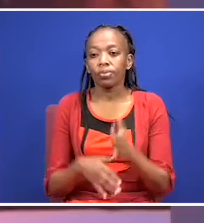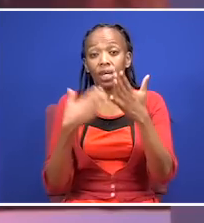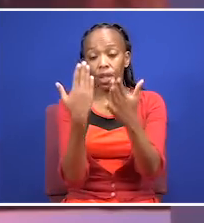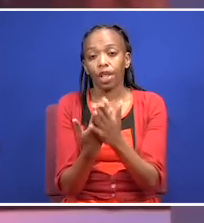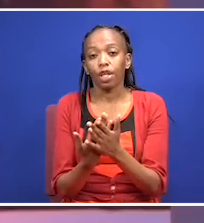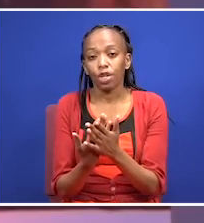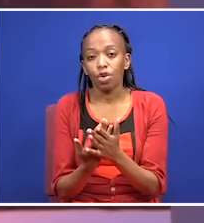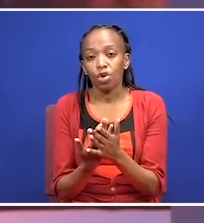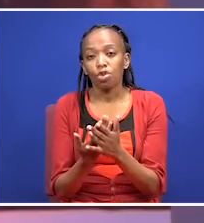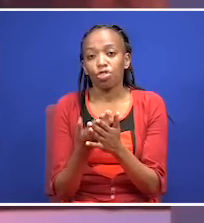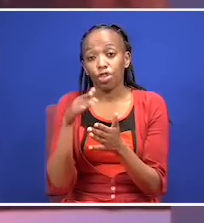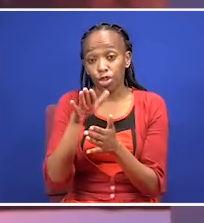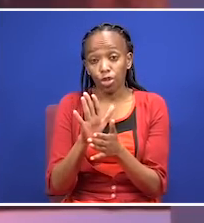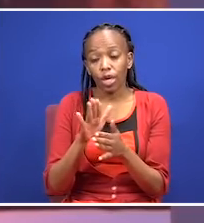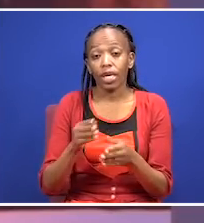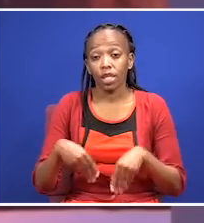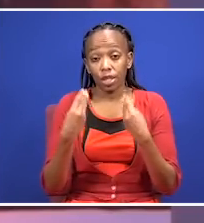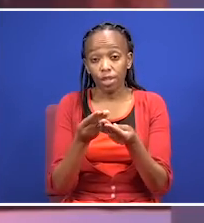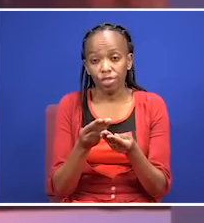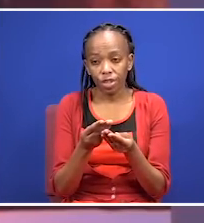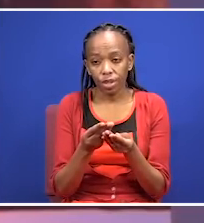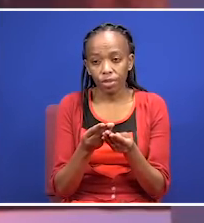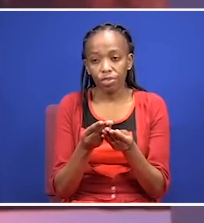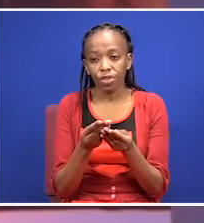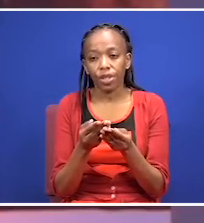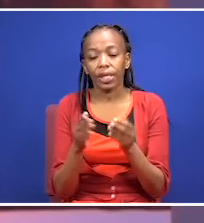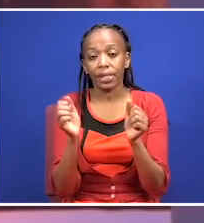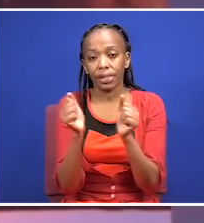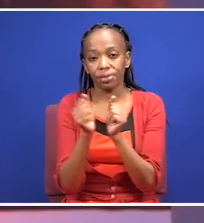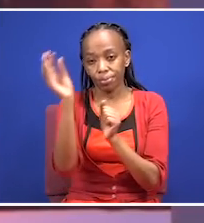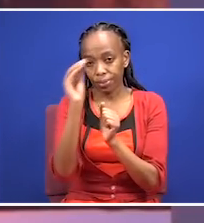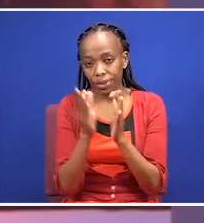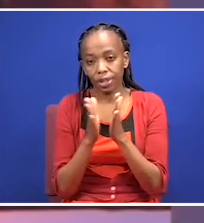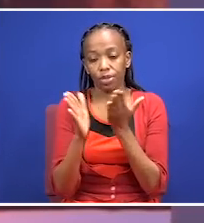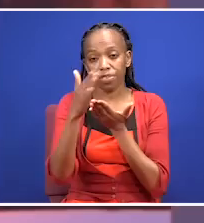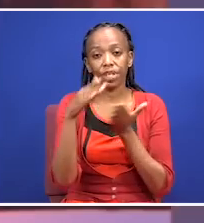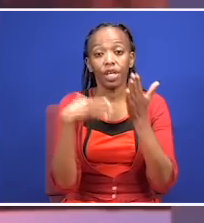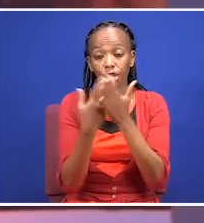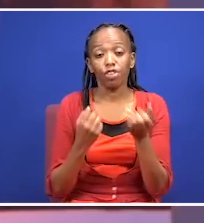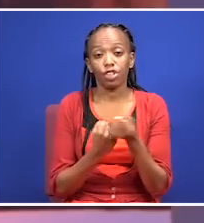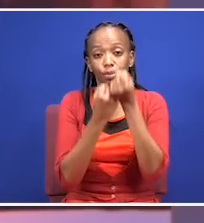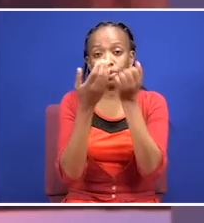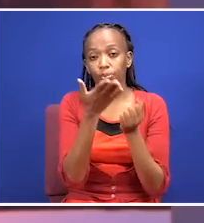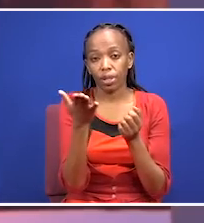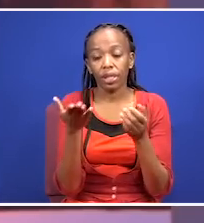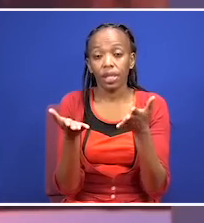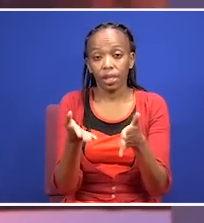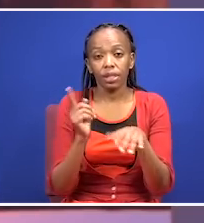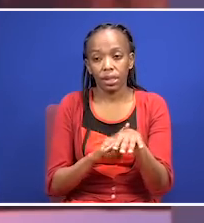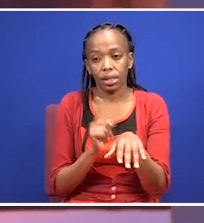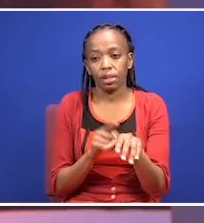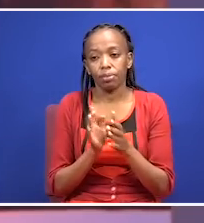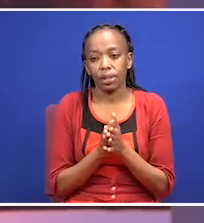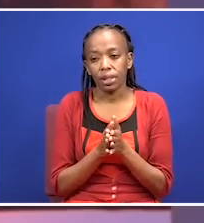thank you for gener for your generous giving towards the tithe and offering thank you for your support even at this particular